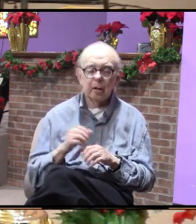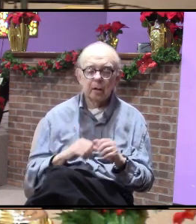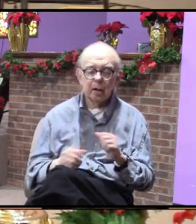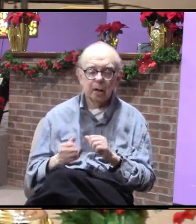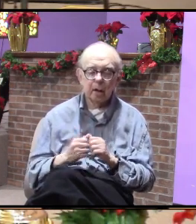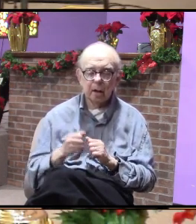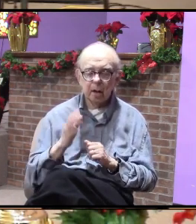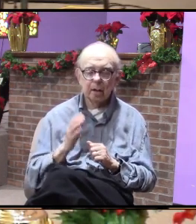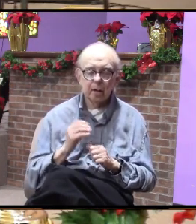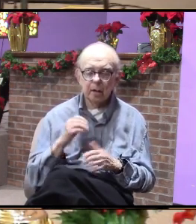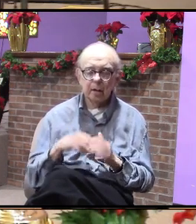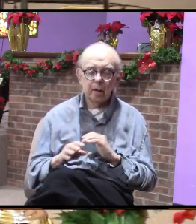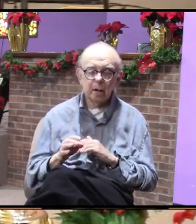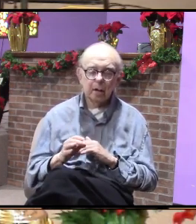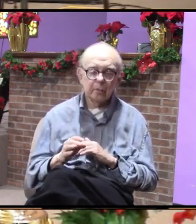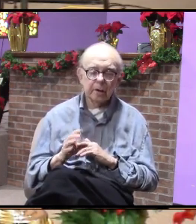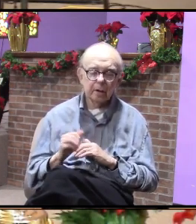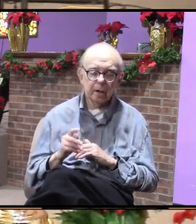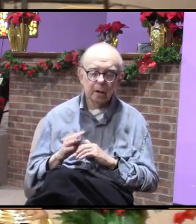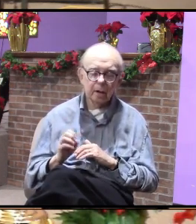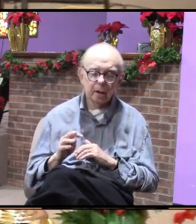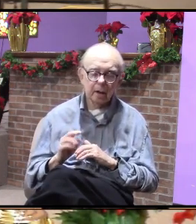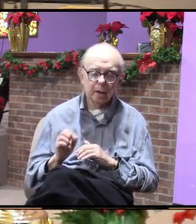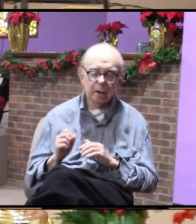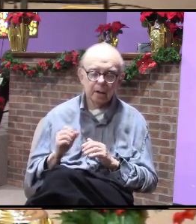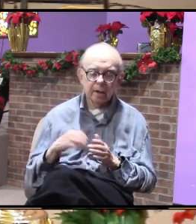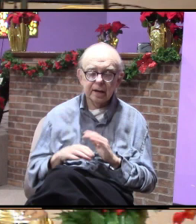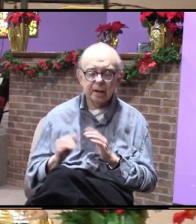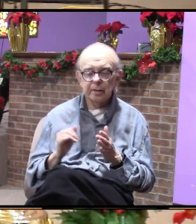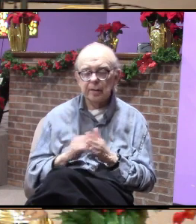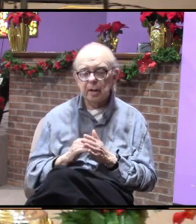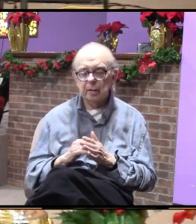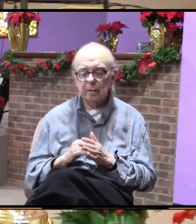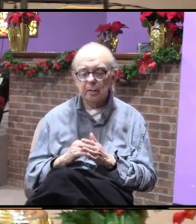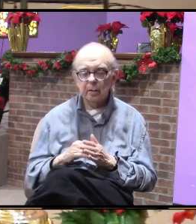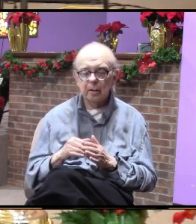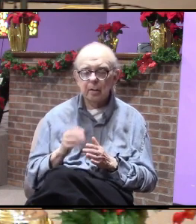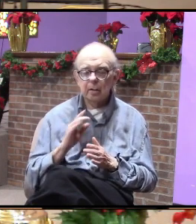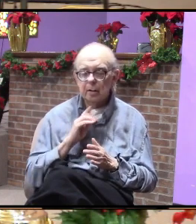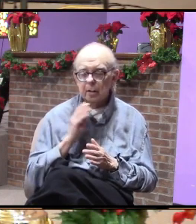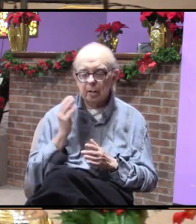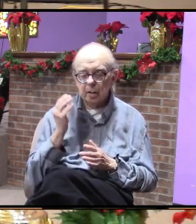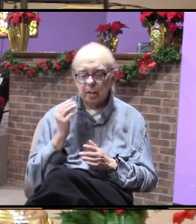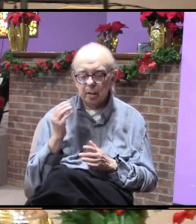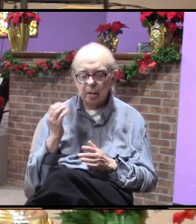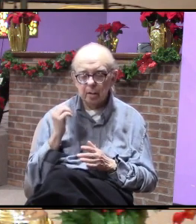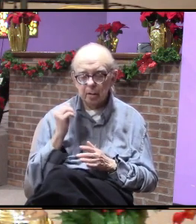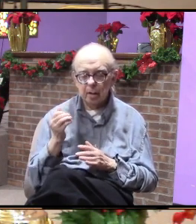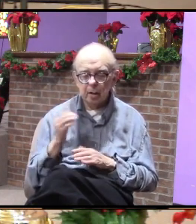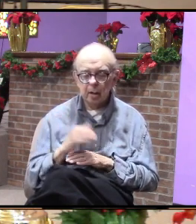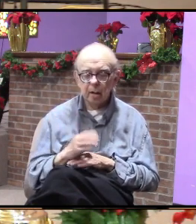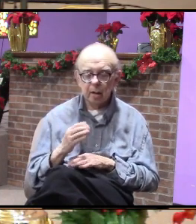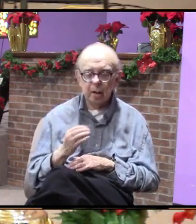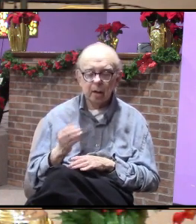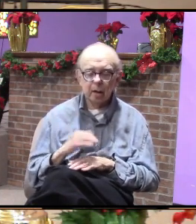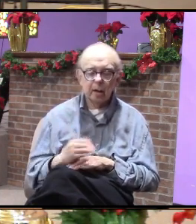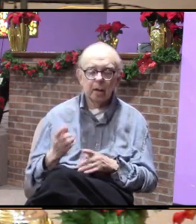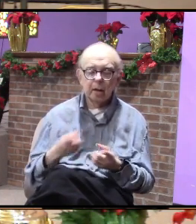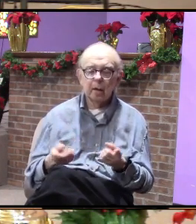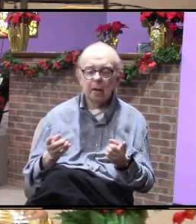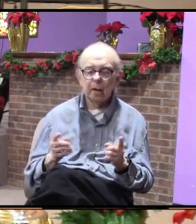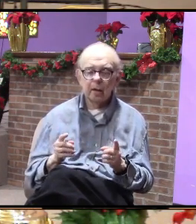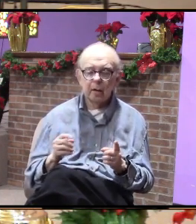Him, we get into this cadence. And when we get into this cadence, He says, of meditating day and night, He says that what's going to happen